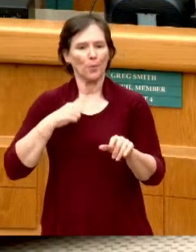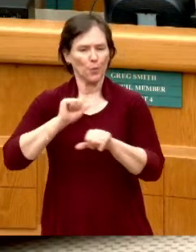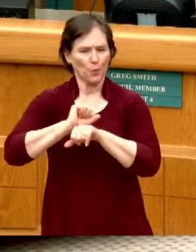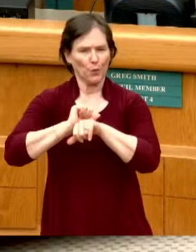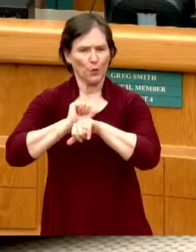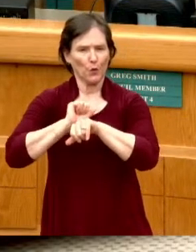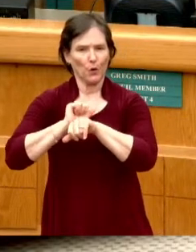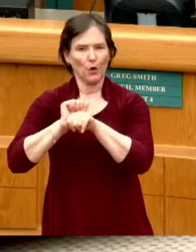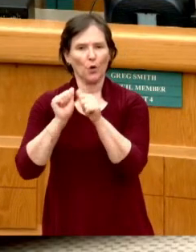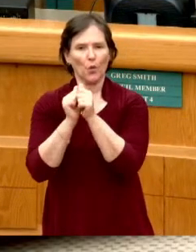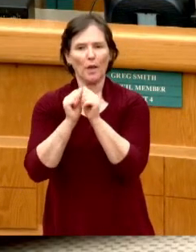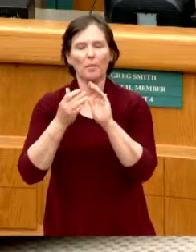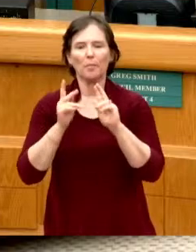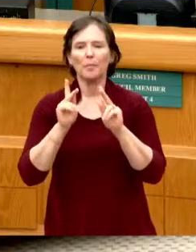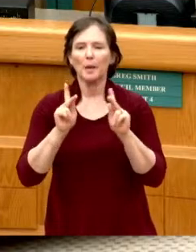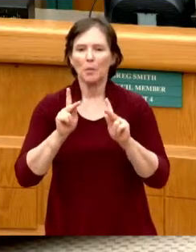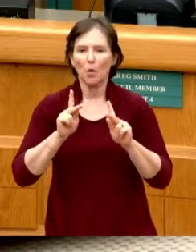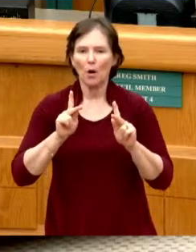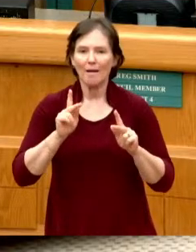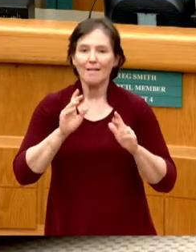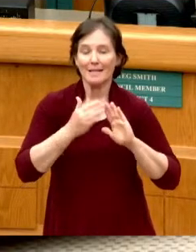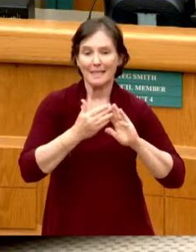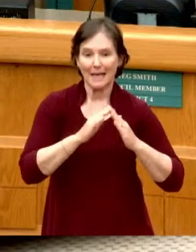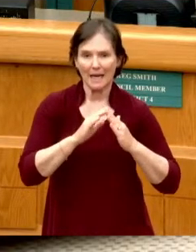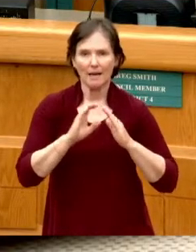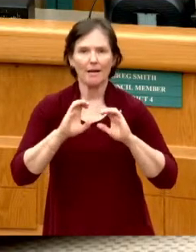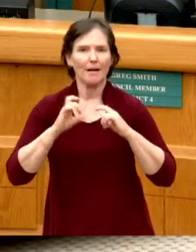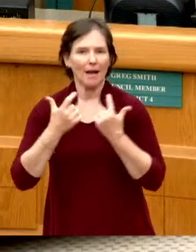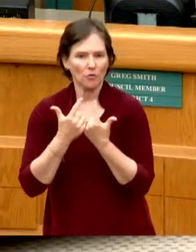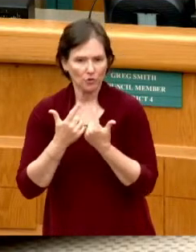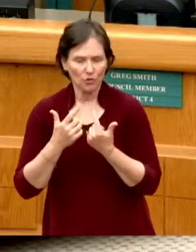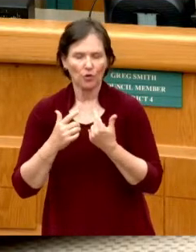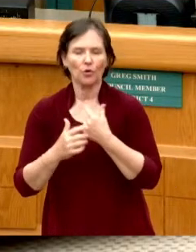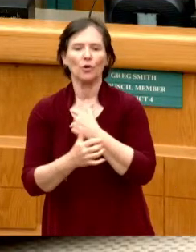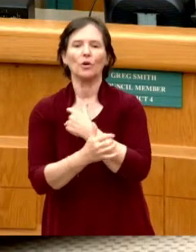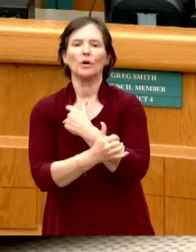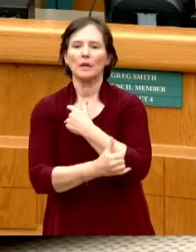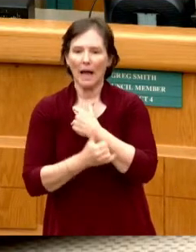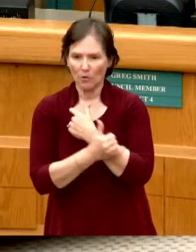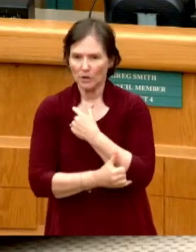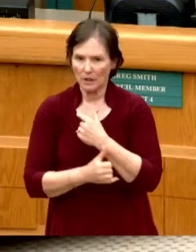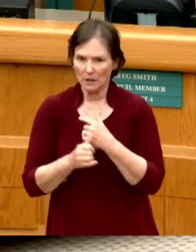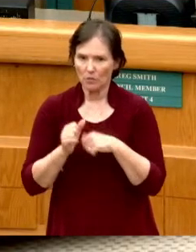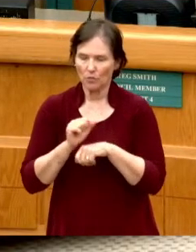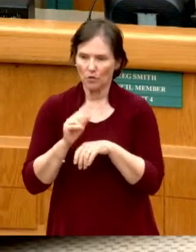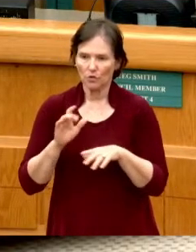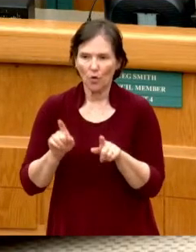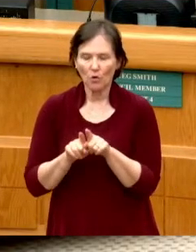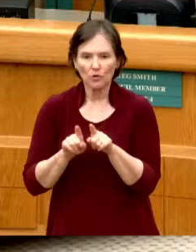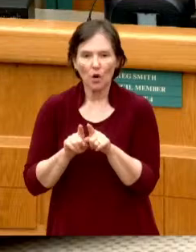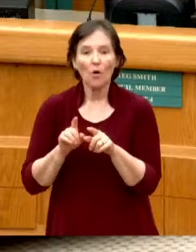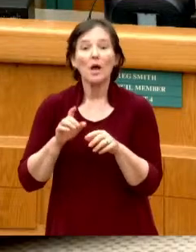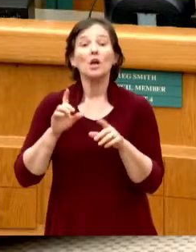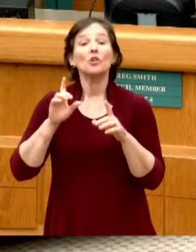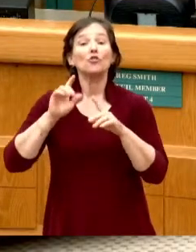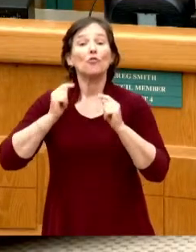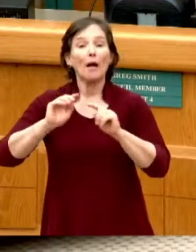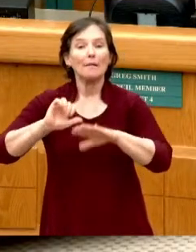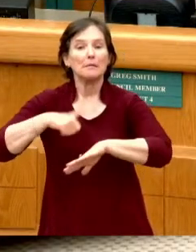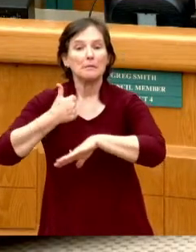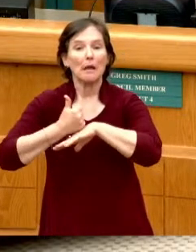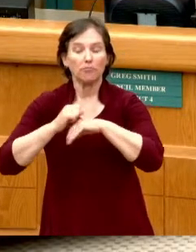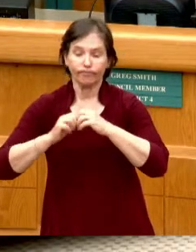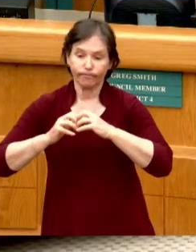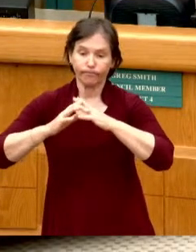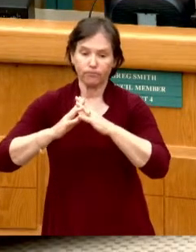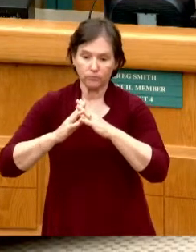county on behalf of your city council to bring a vaccination site inside the city limits of our